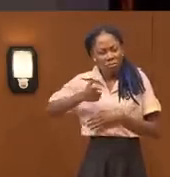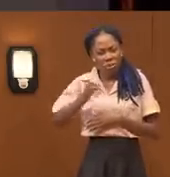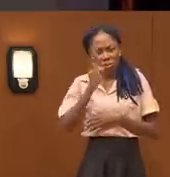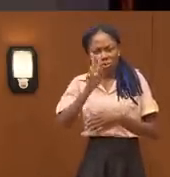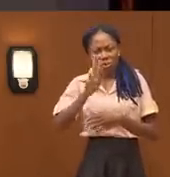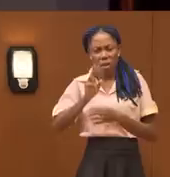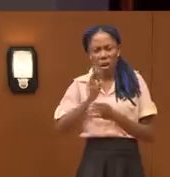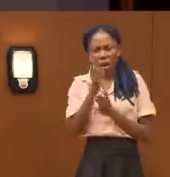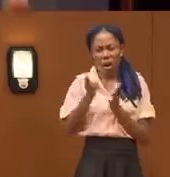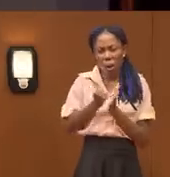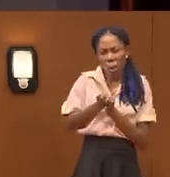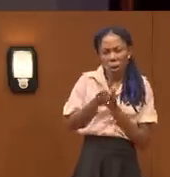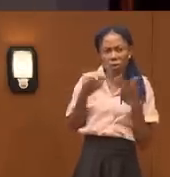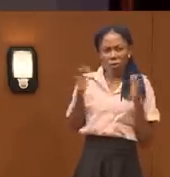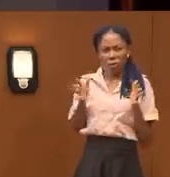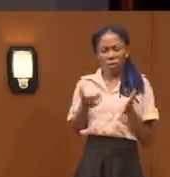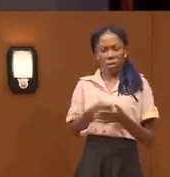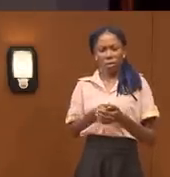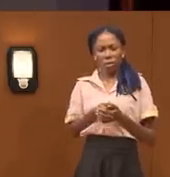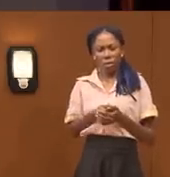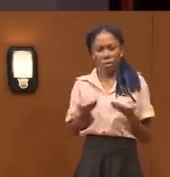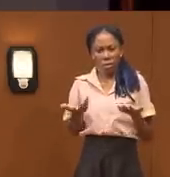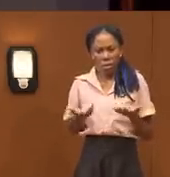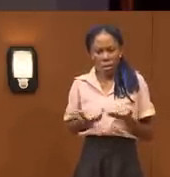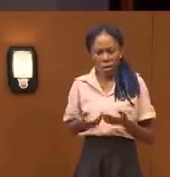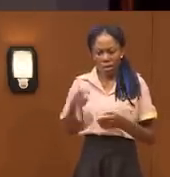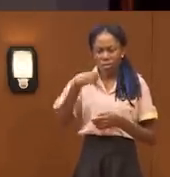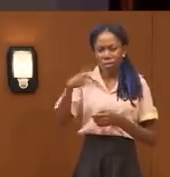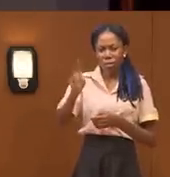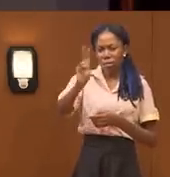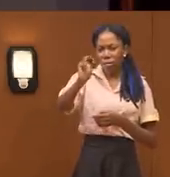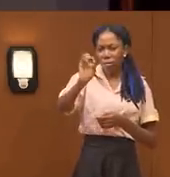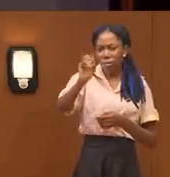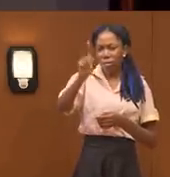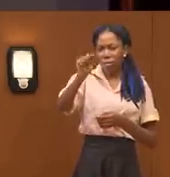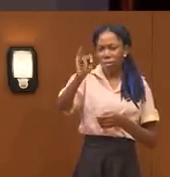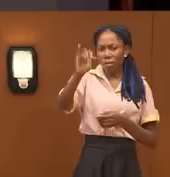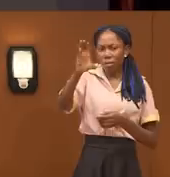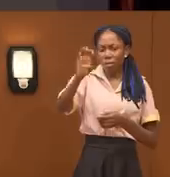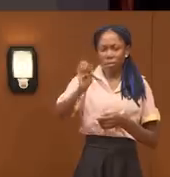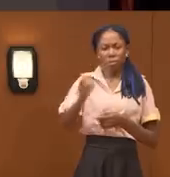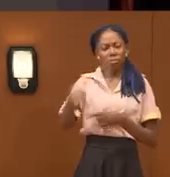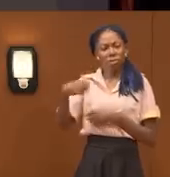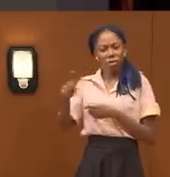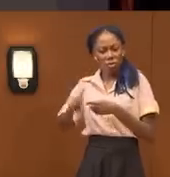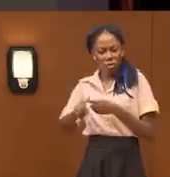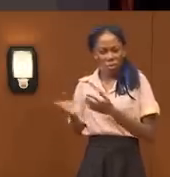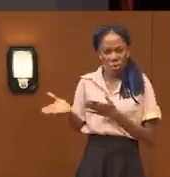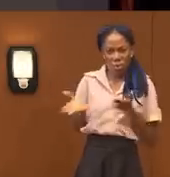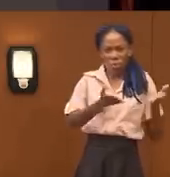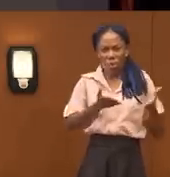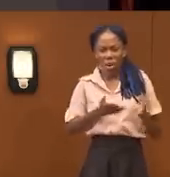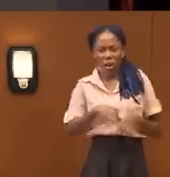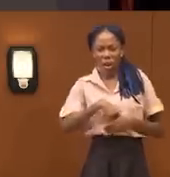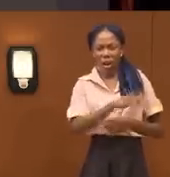the quick notice. It's in on program. You can't tell me, say, one turn to your 3-bedroom flat. I said, I cannot turn your house to